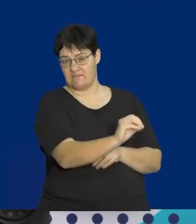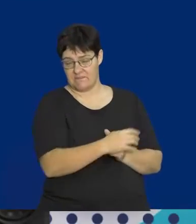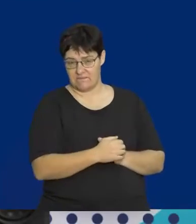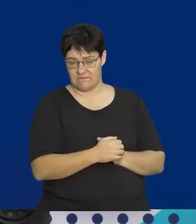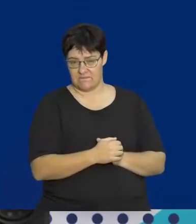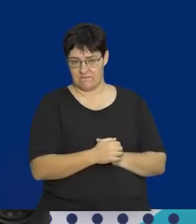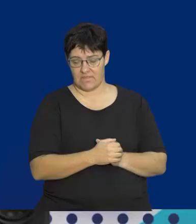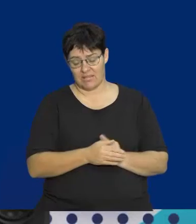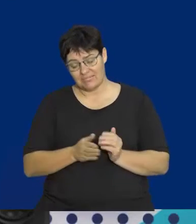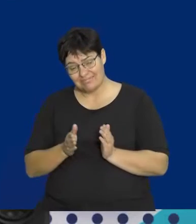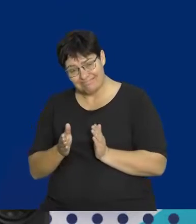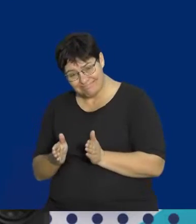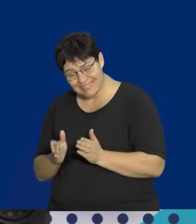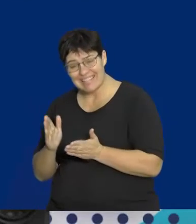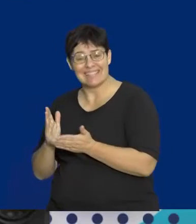them in.